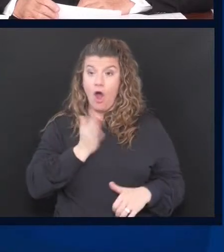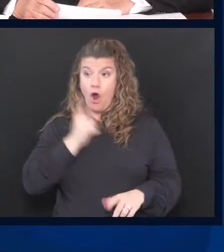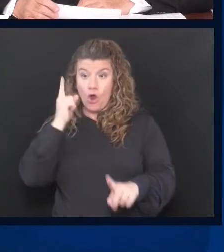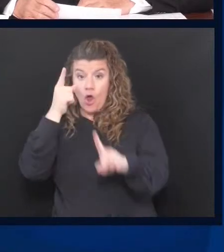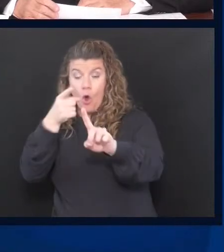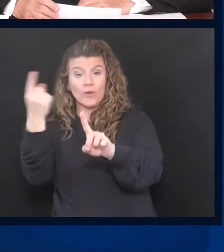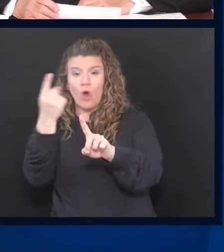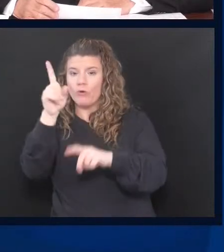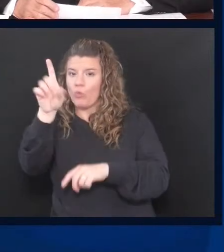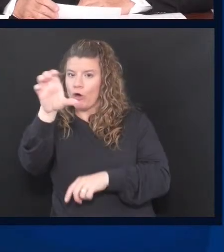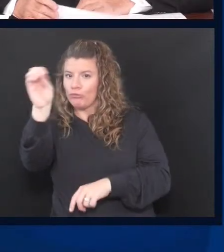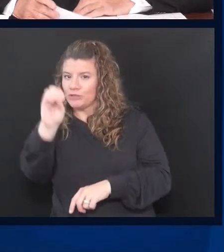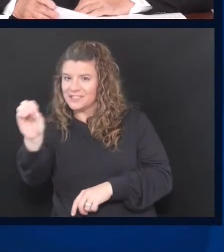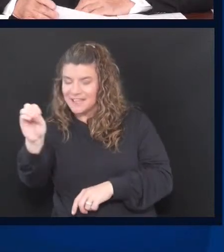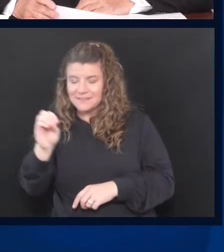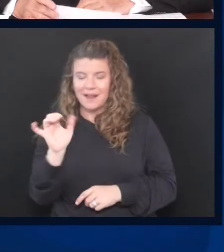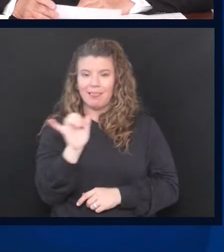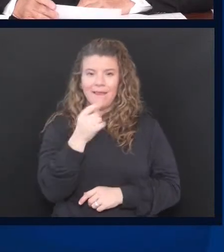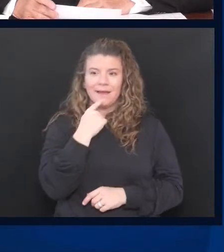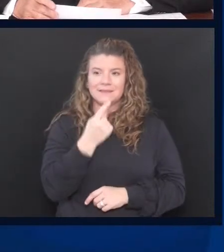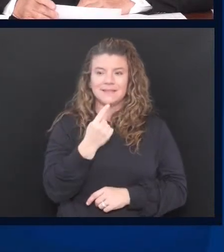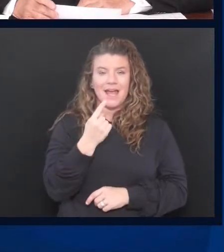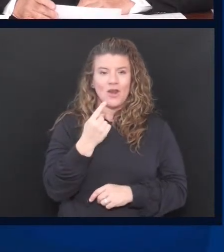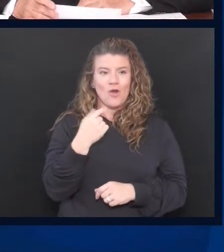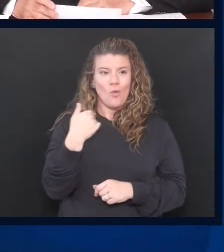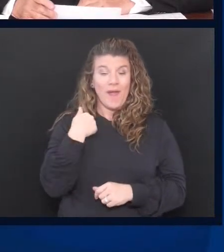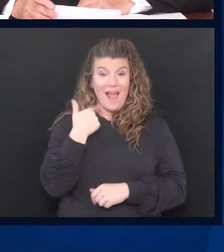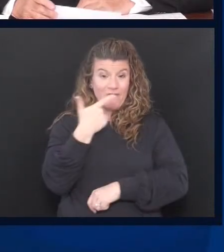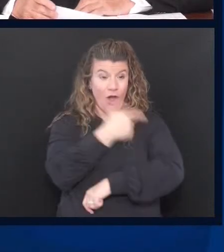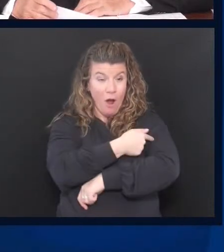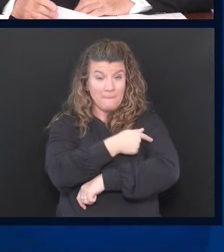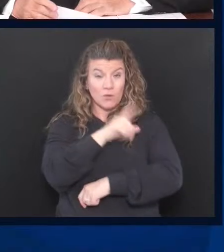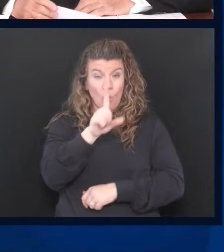100%. Like I've said just a second ago, we have gotten in arms